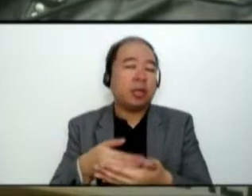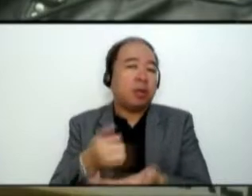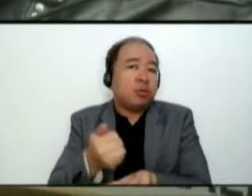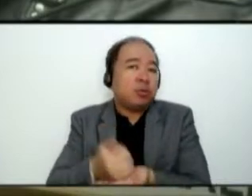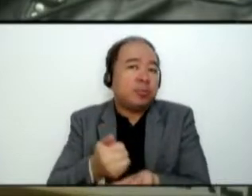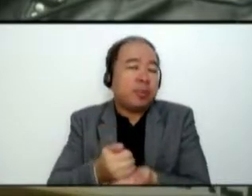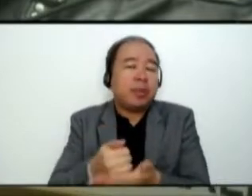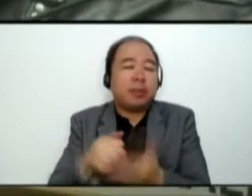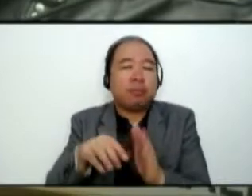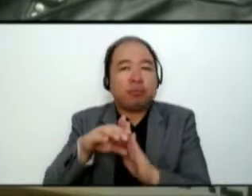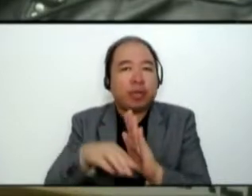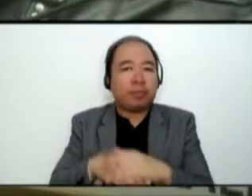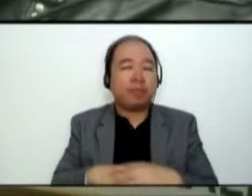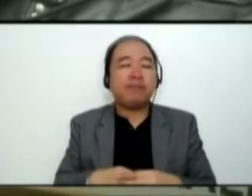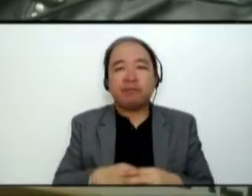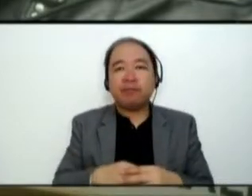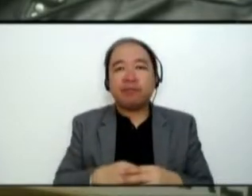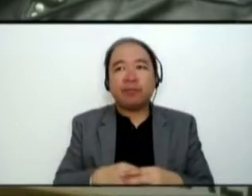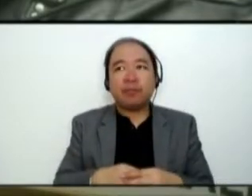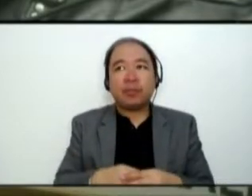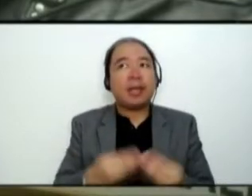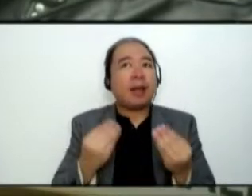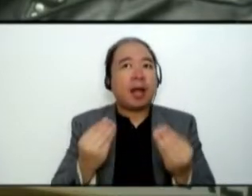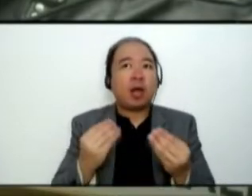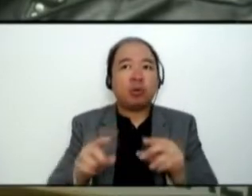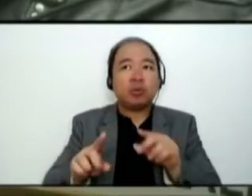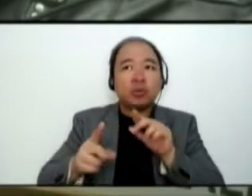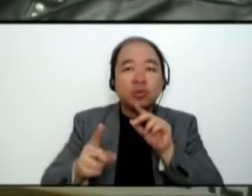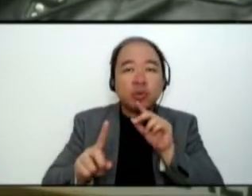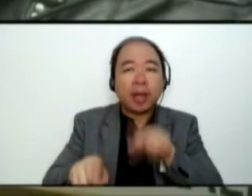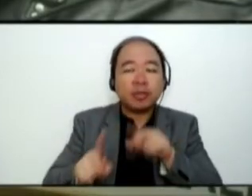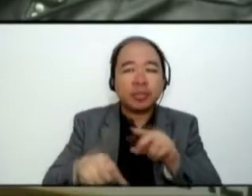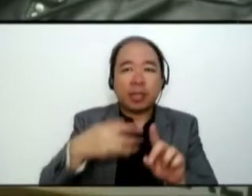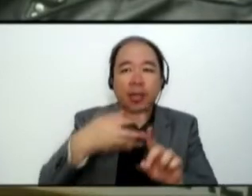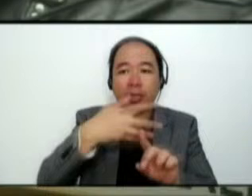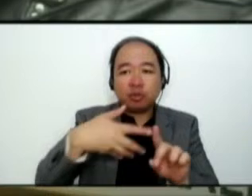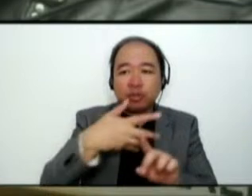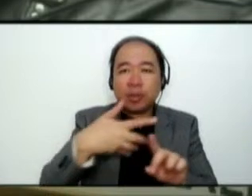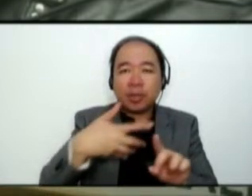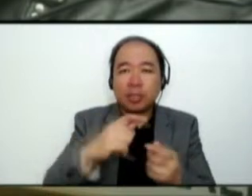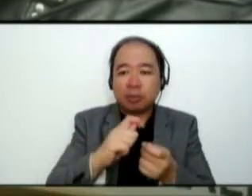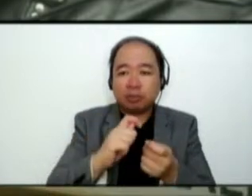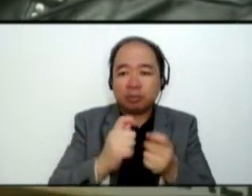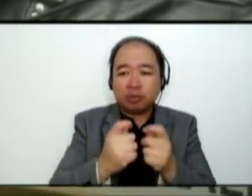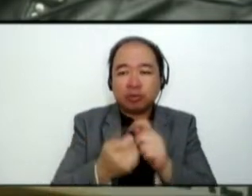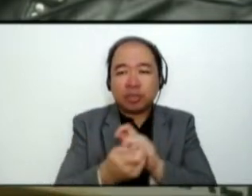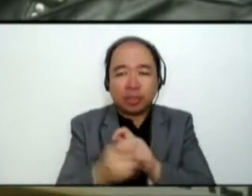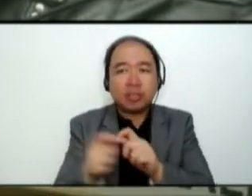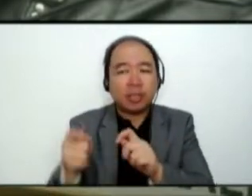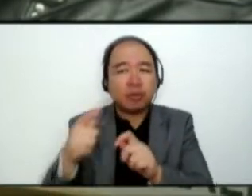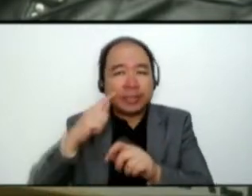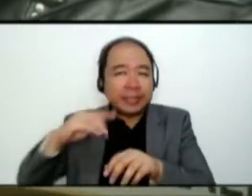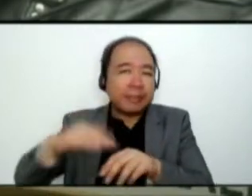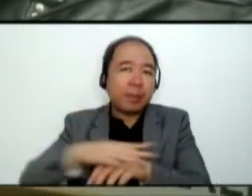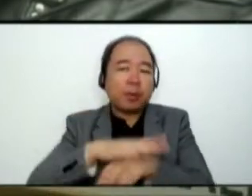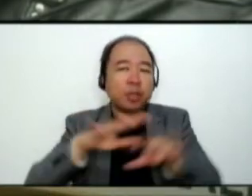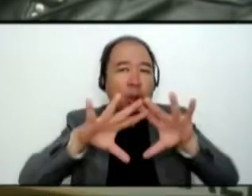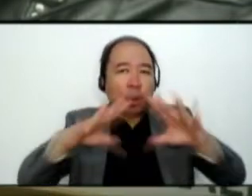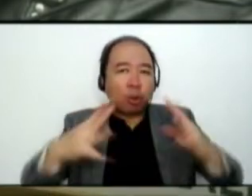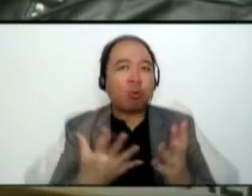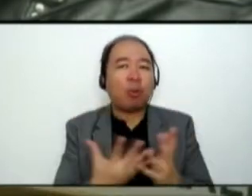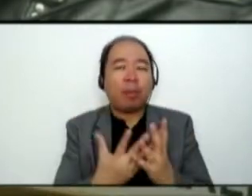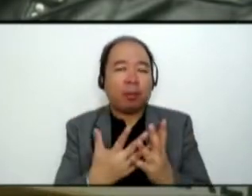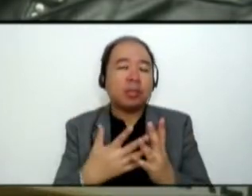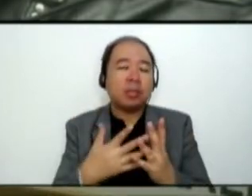order to effectively address demographic trends in the context of global megatrends, we underscore the following 4